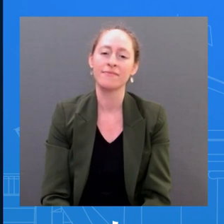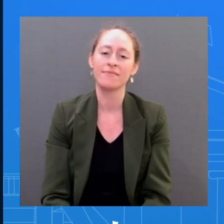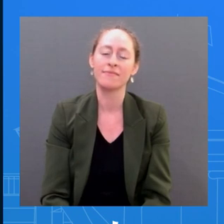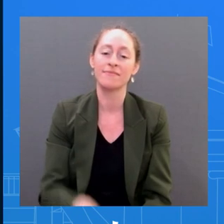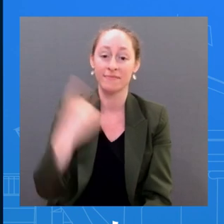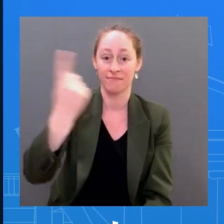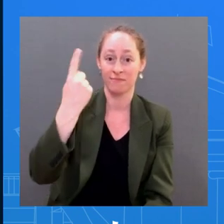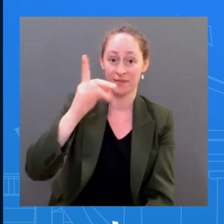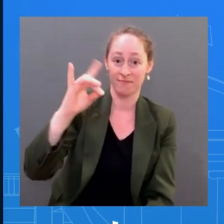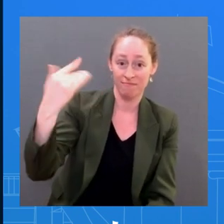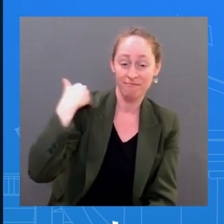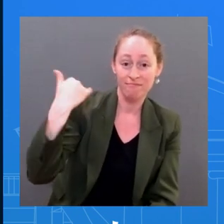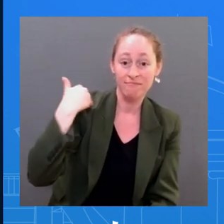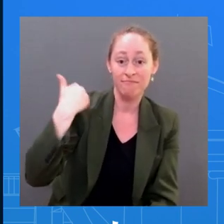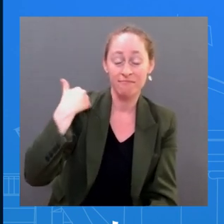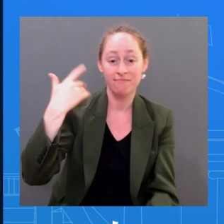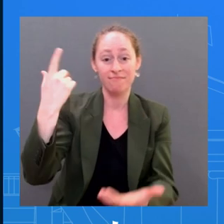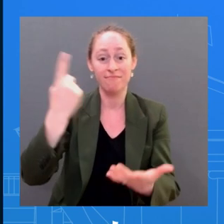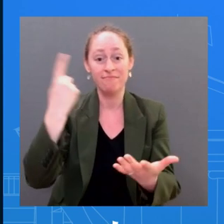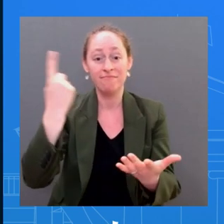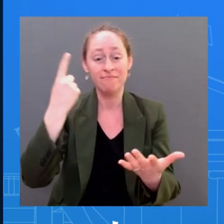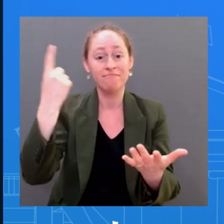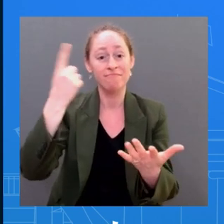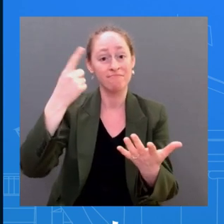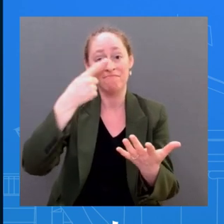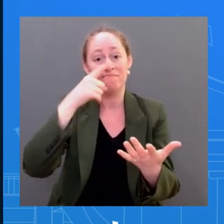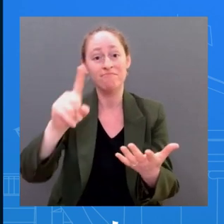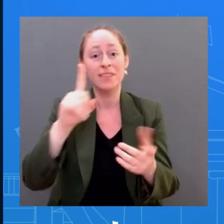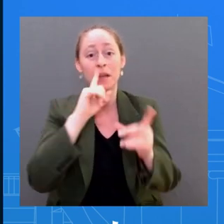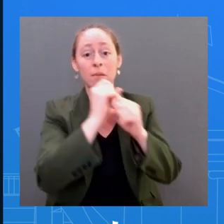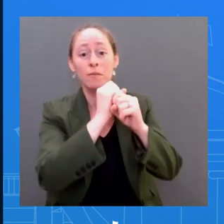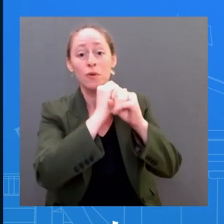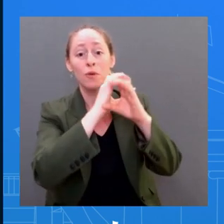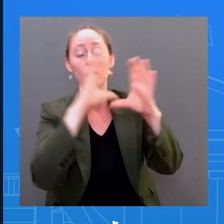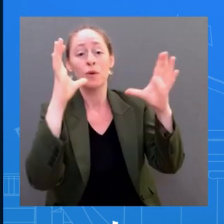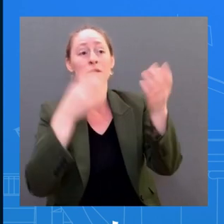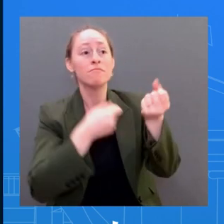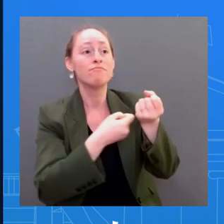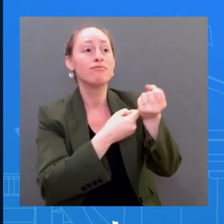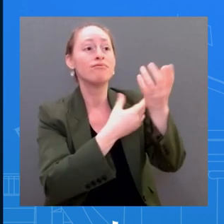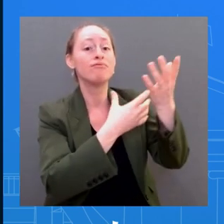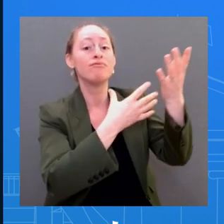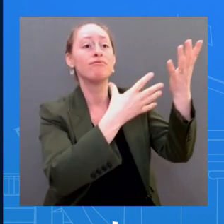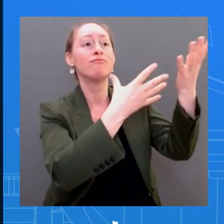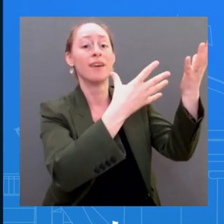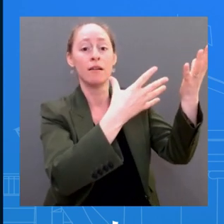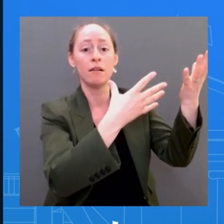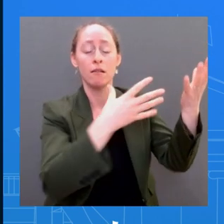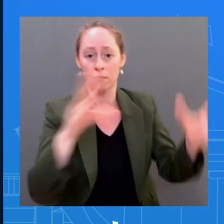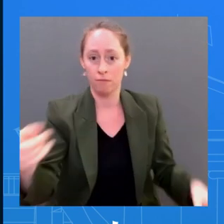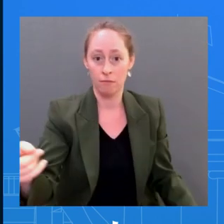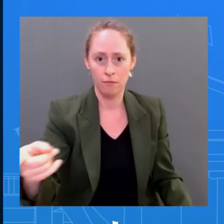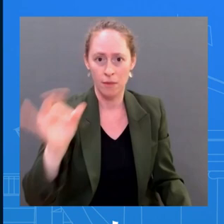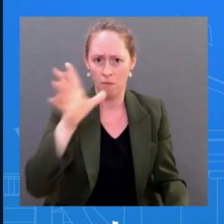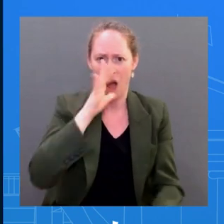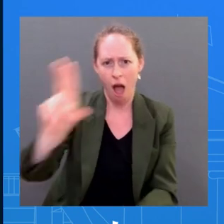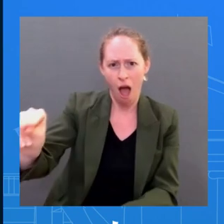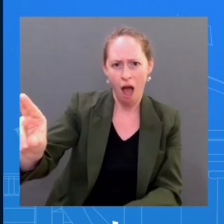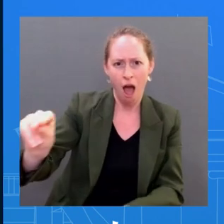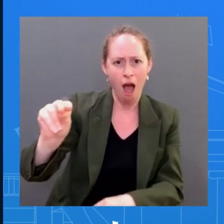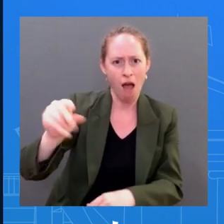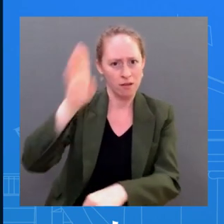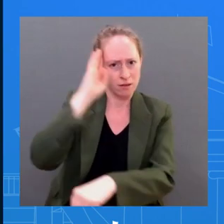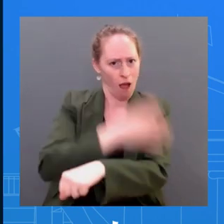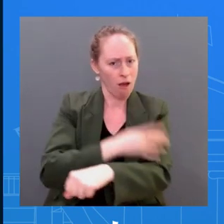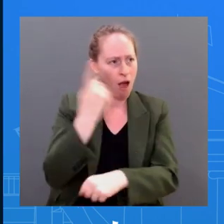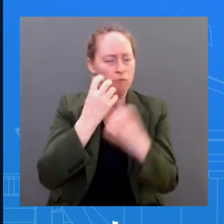Maite wore green high-top Converse with a heart she had hand-drawn on the right toe because